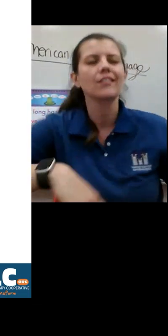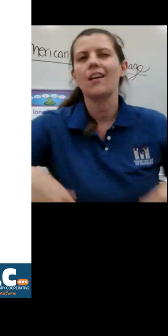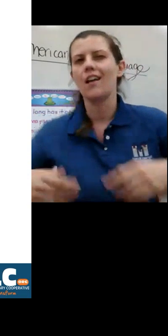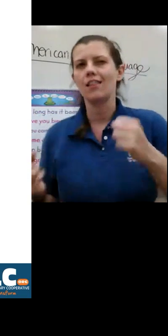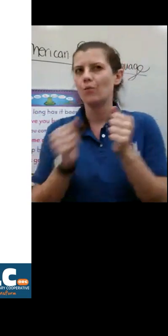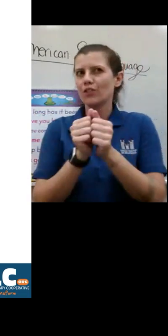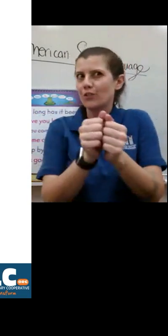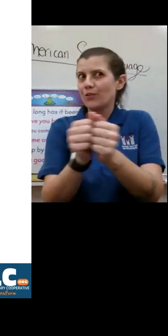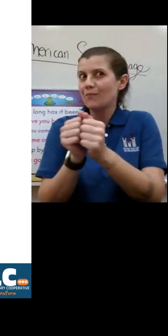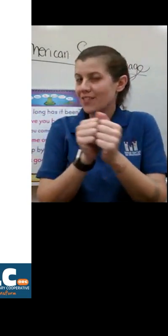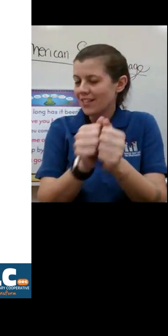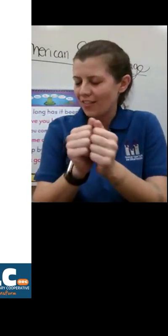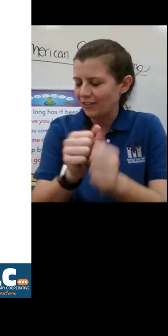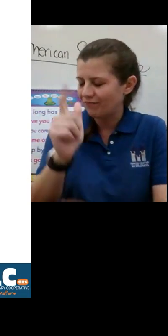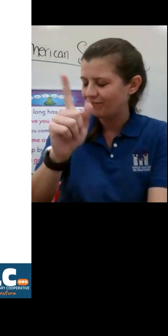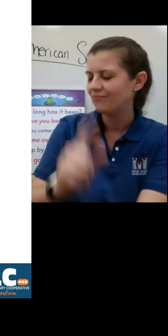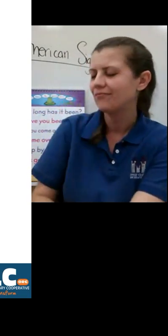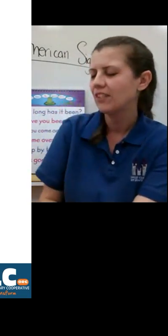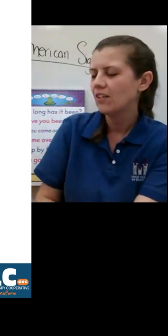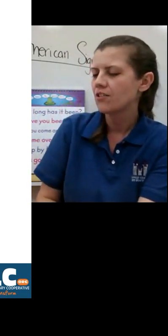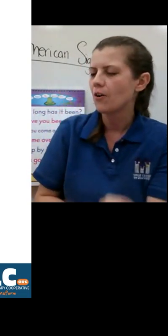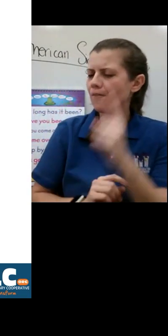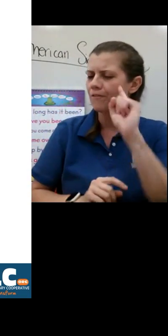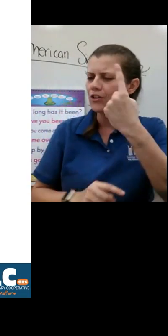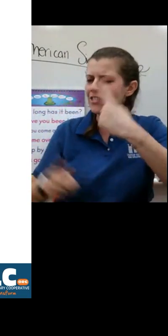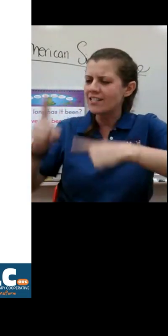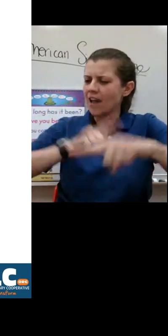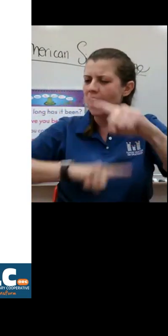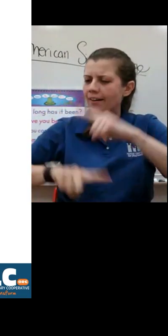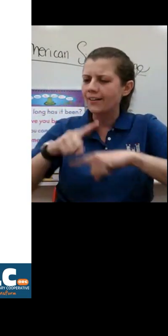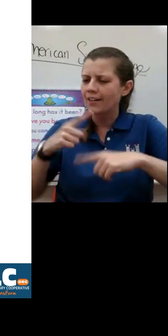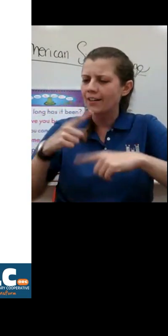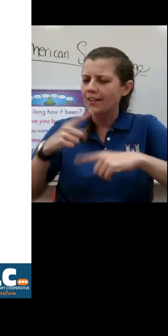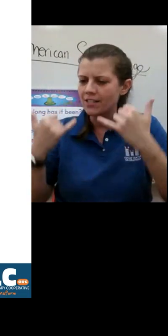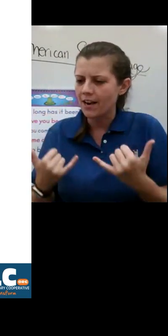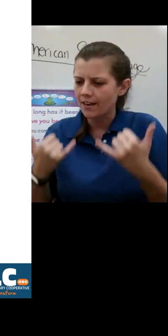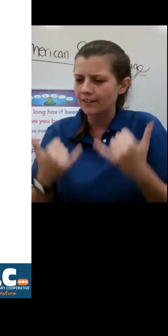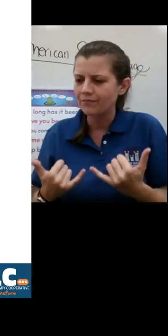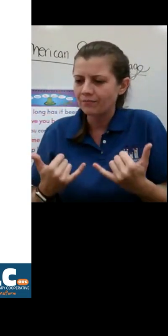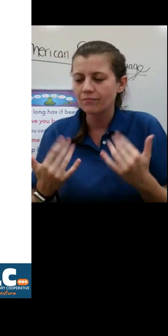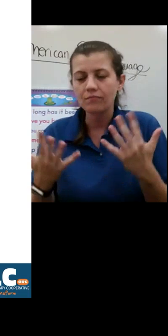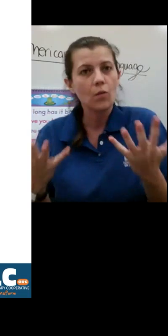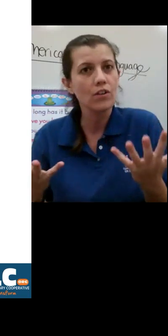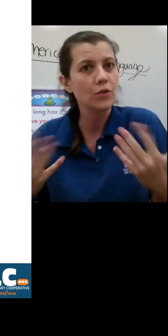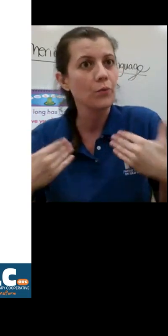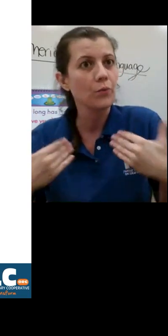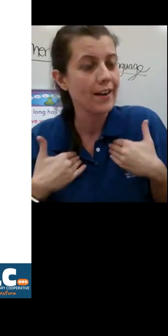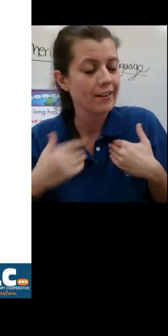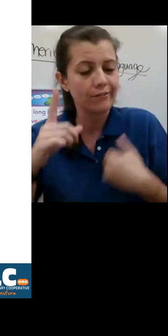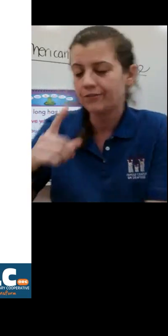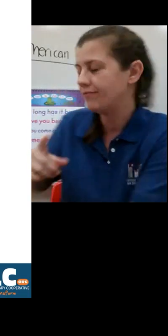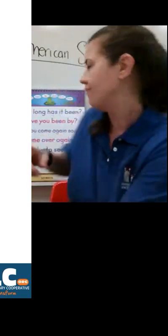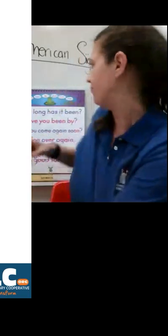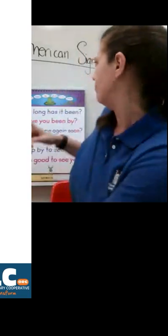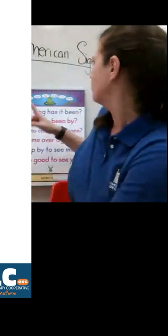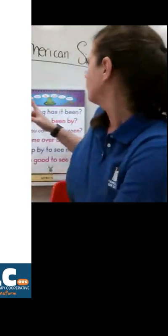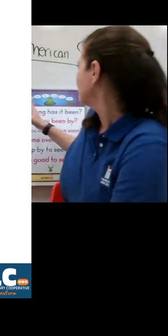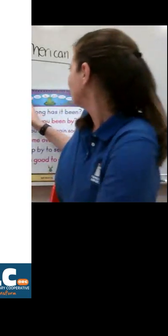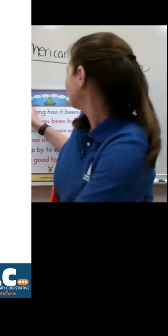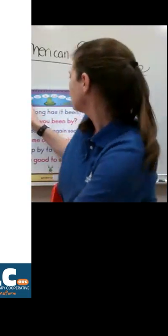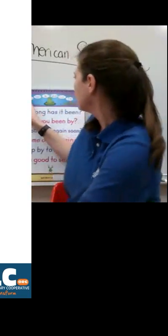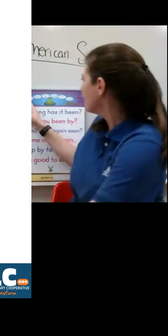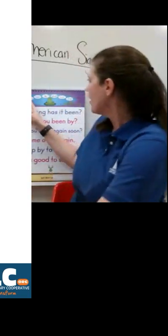at, and then we'll do them together. So first sign of today. What do we have?